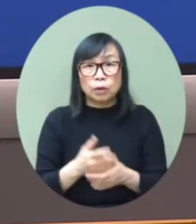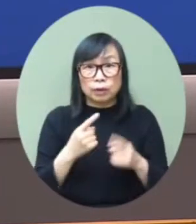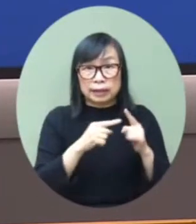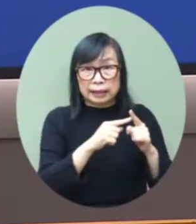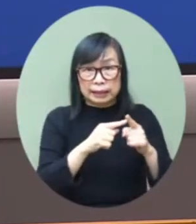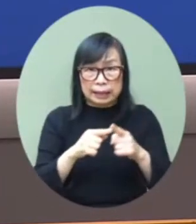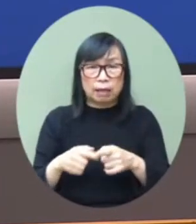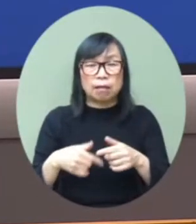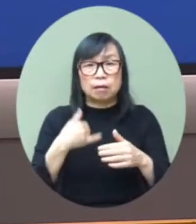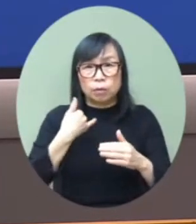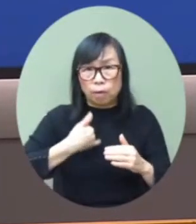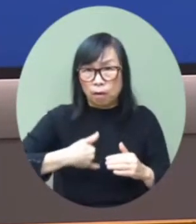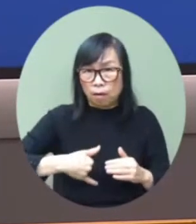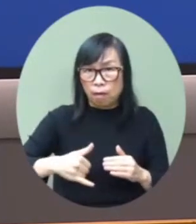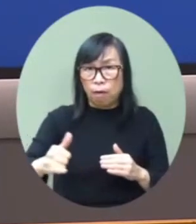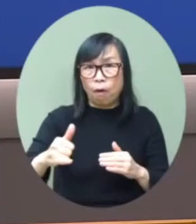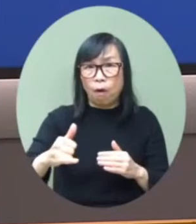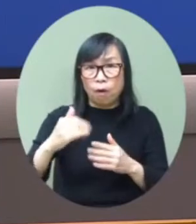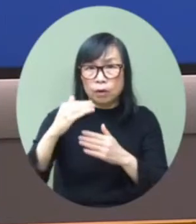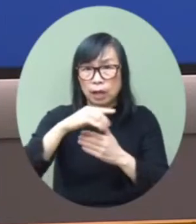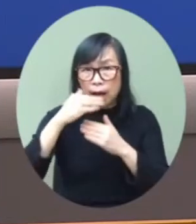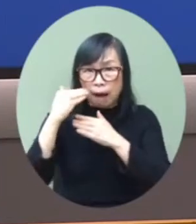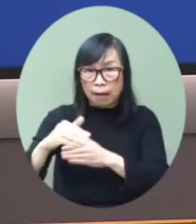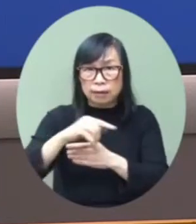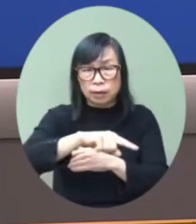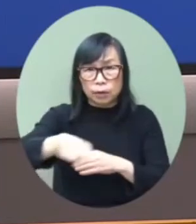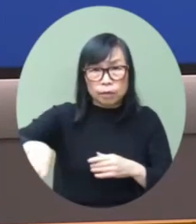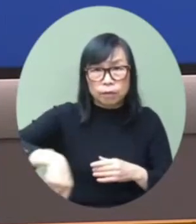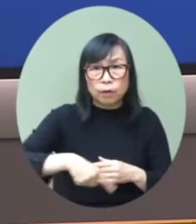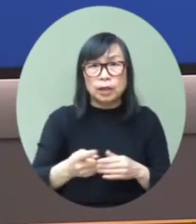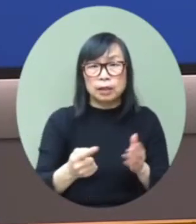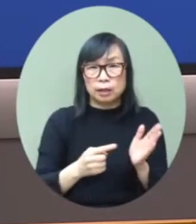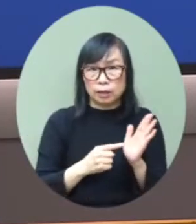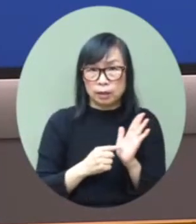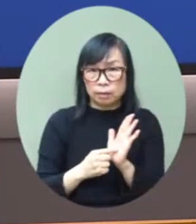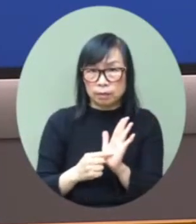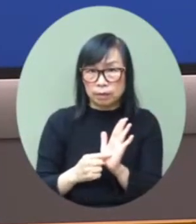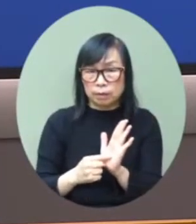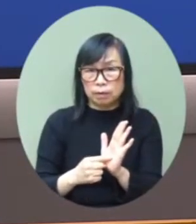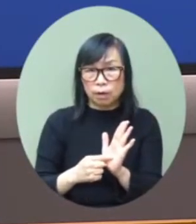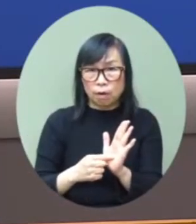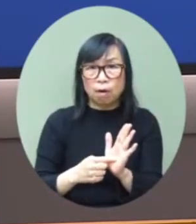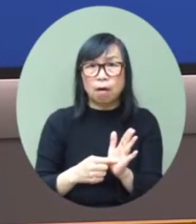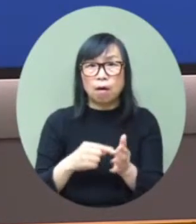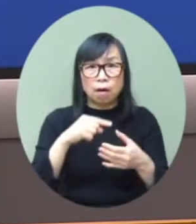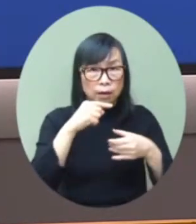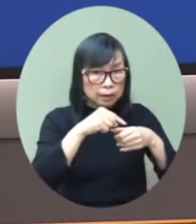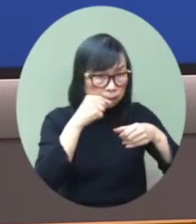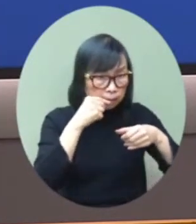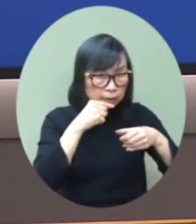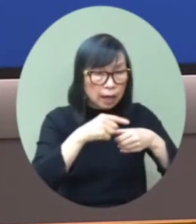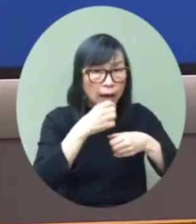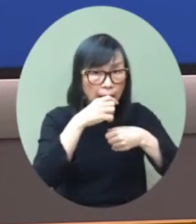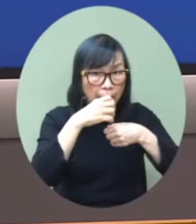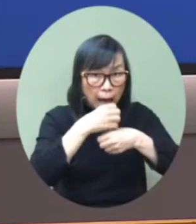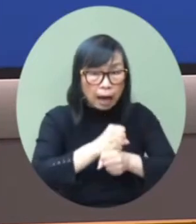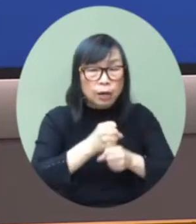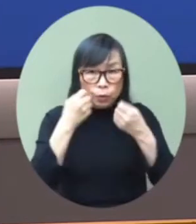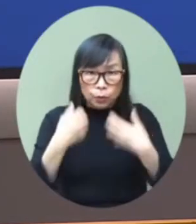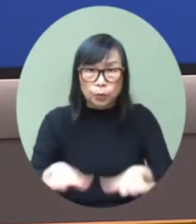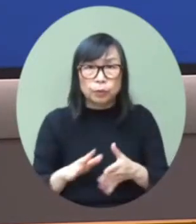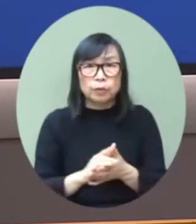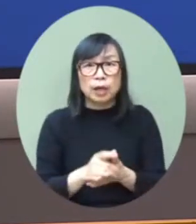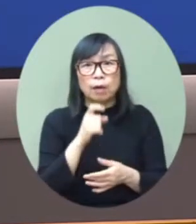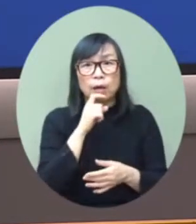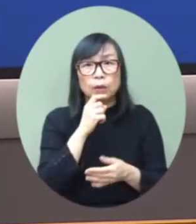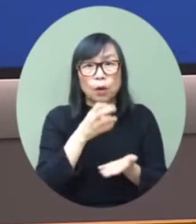area when law enforcement actions have already been taken. That is, if one is to leave the